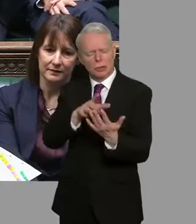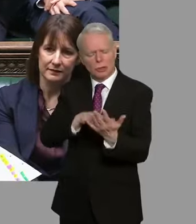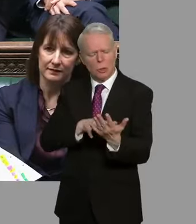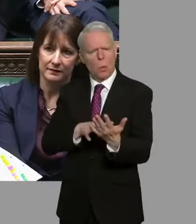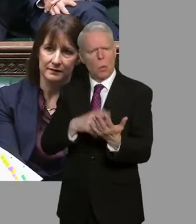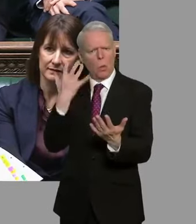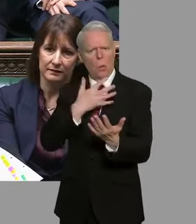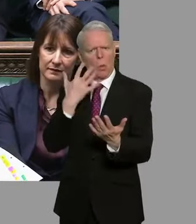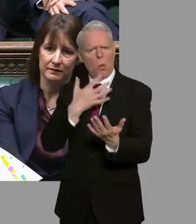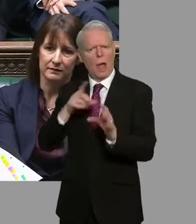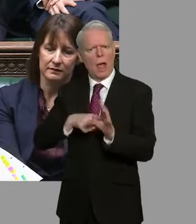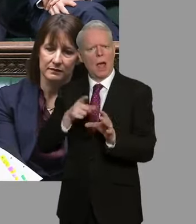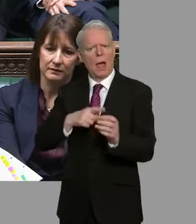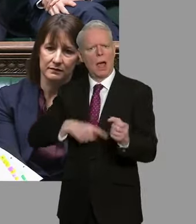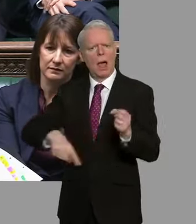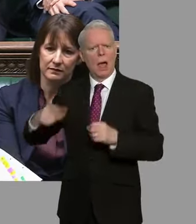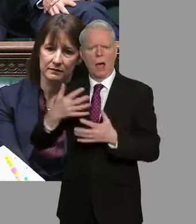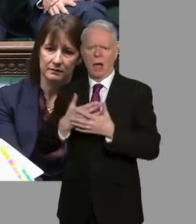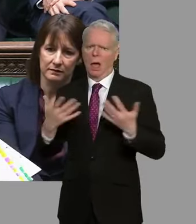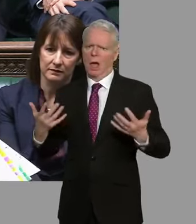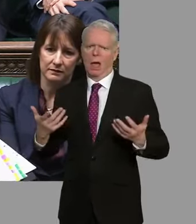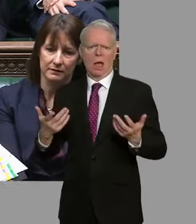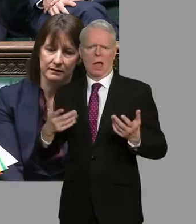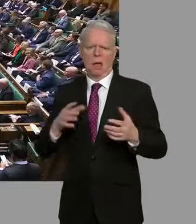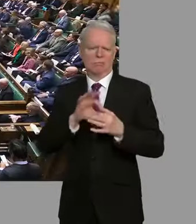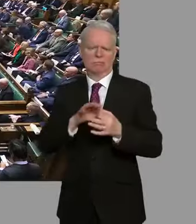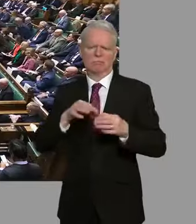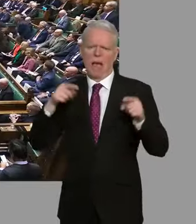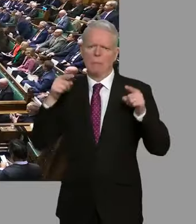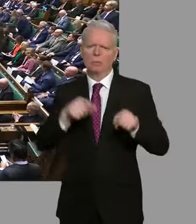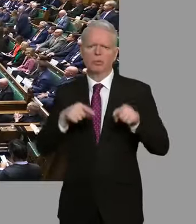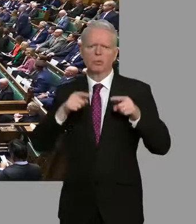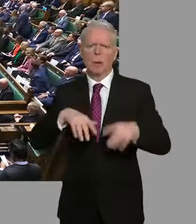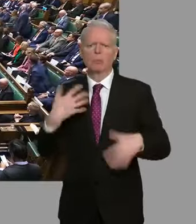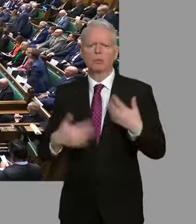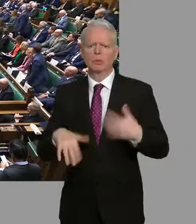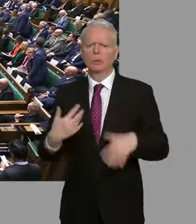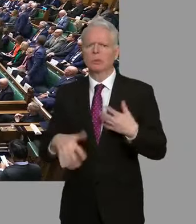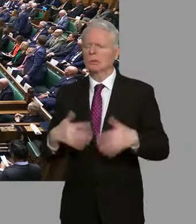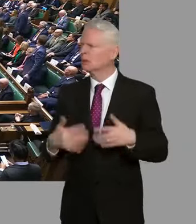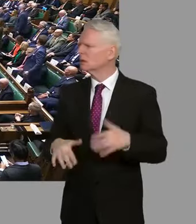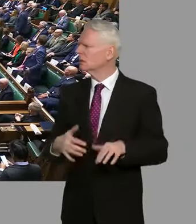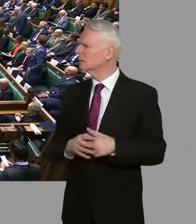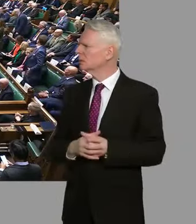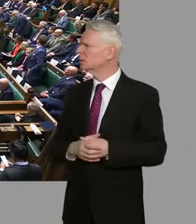girls. But I'm very grateful that this tragic case has been raised. Thank